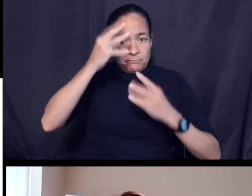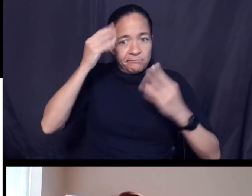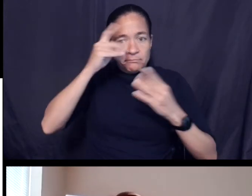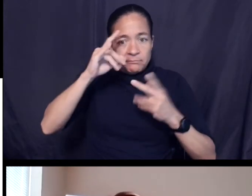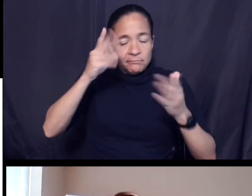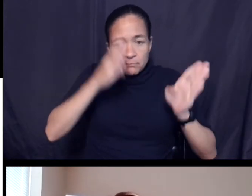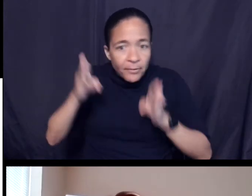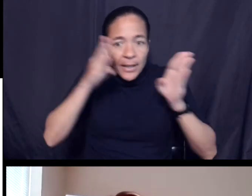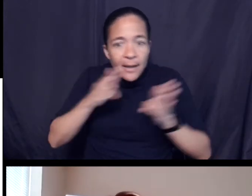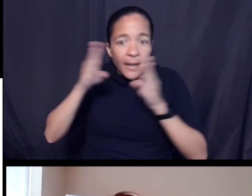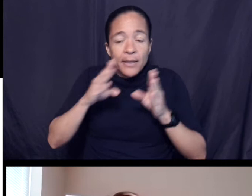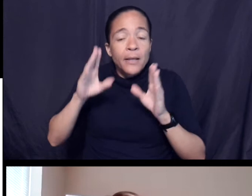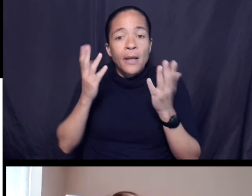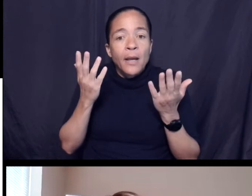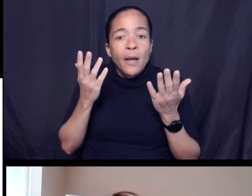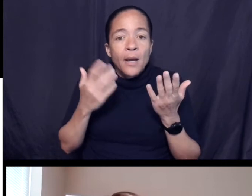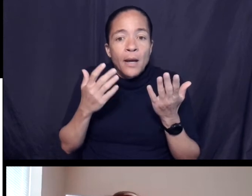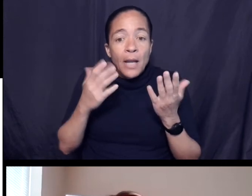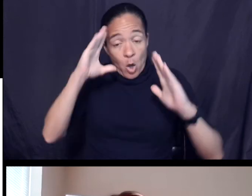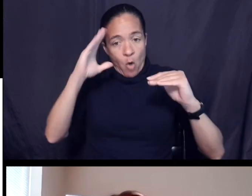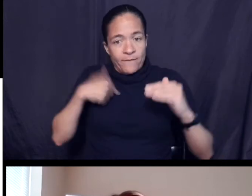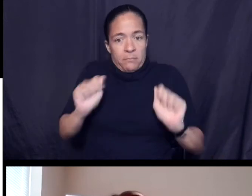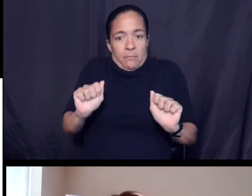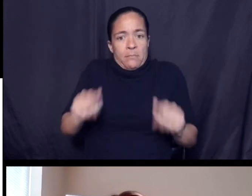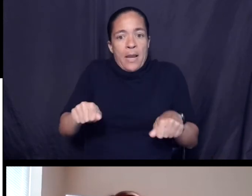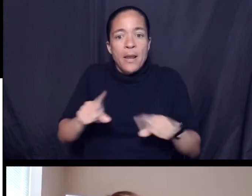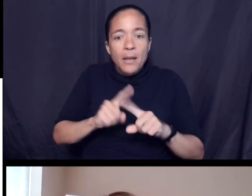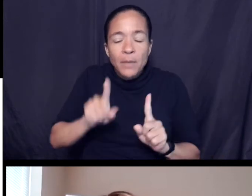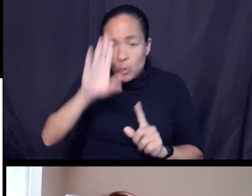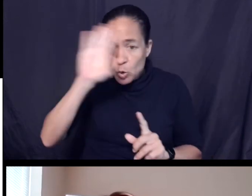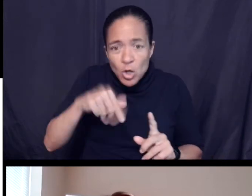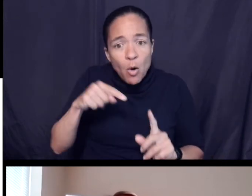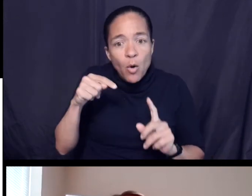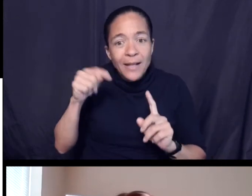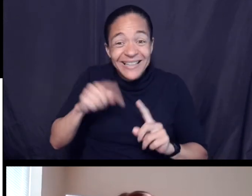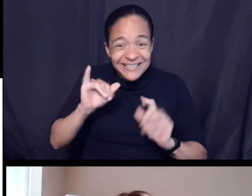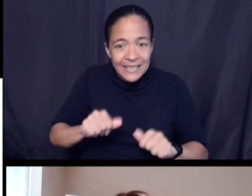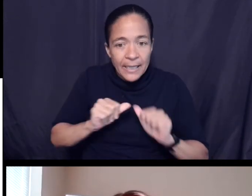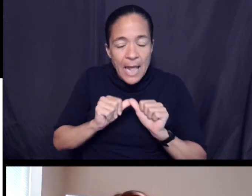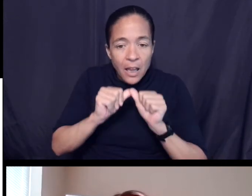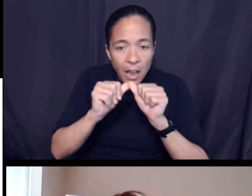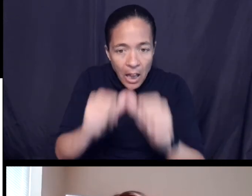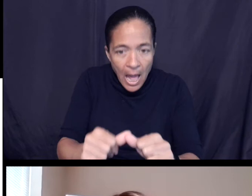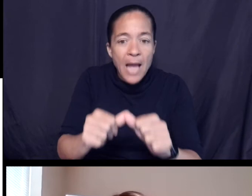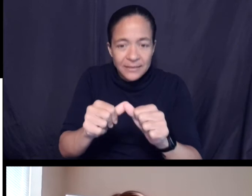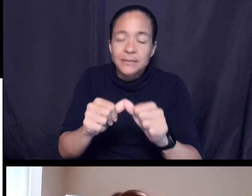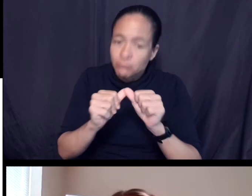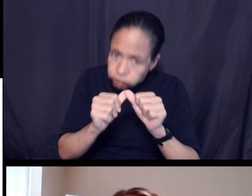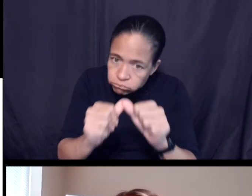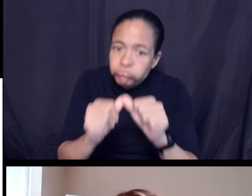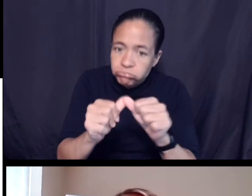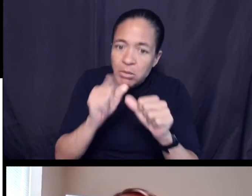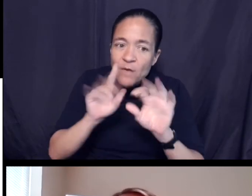that happens. But just knowing that this can last quite a long time for these families.